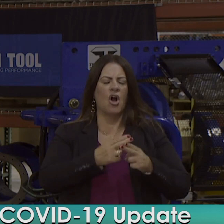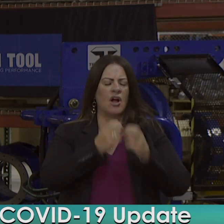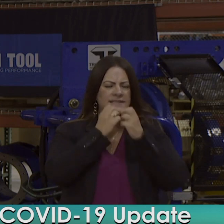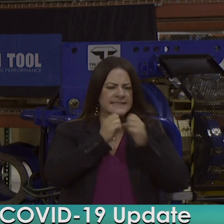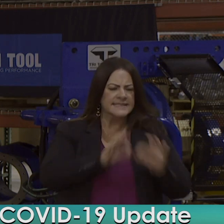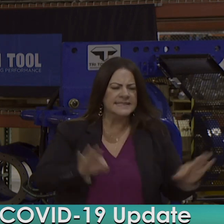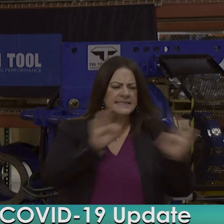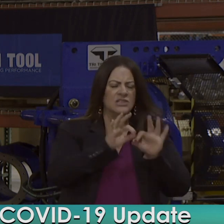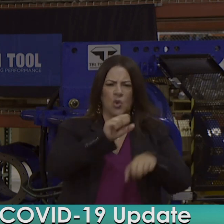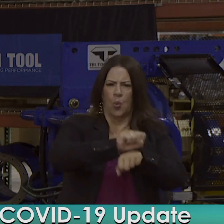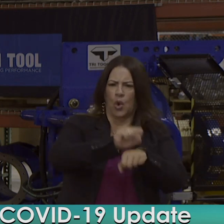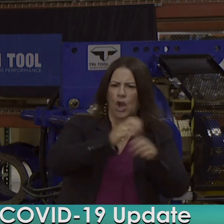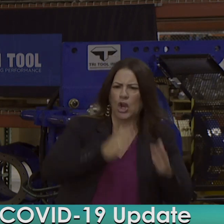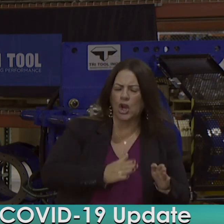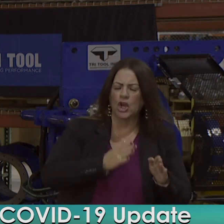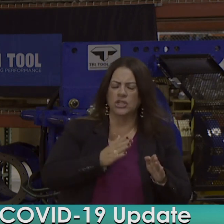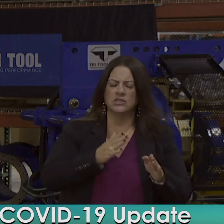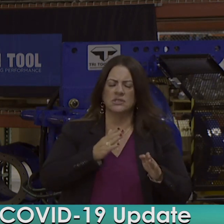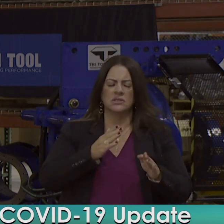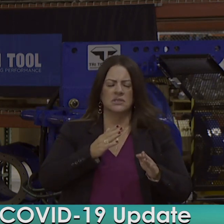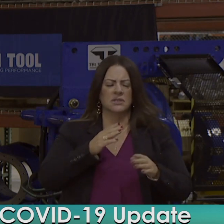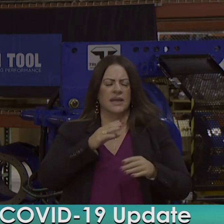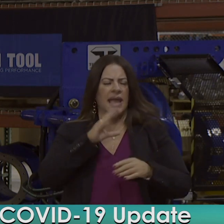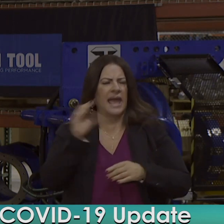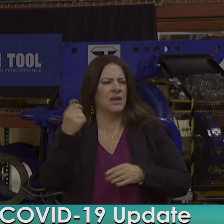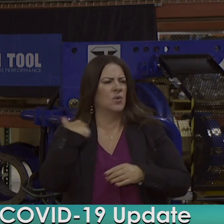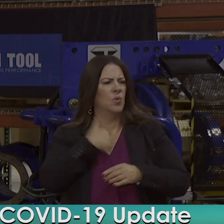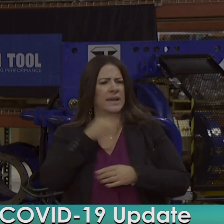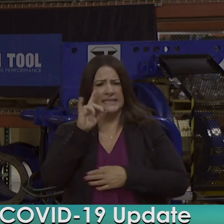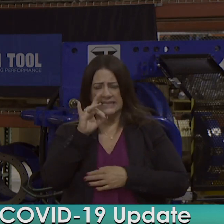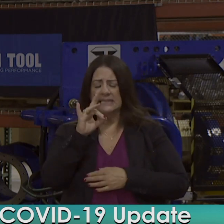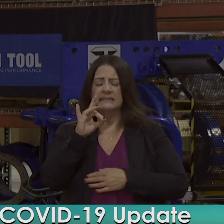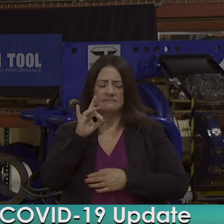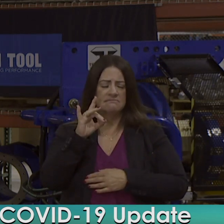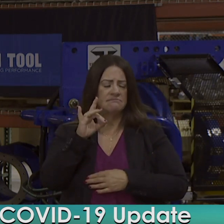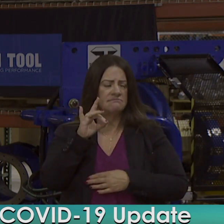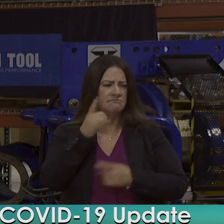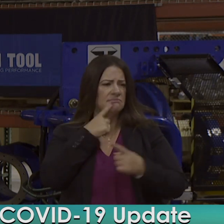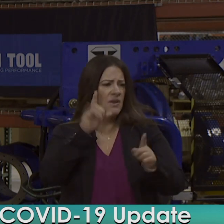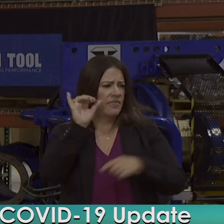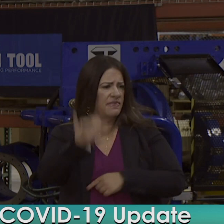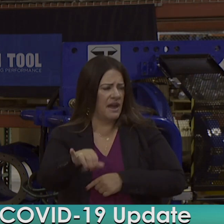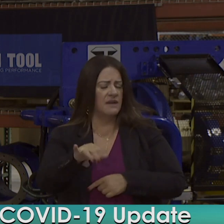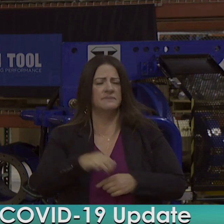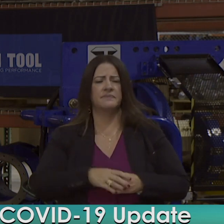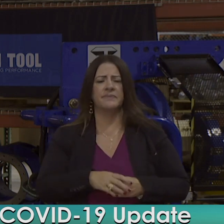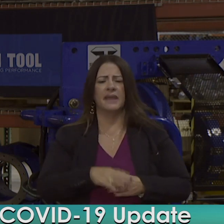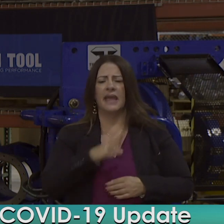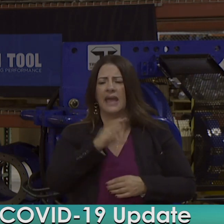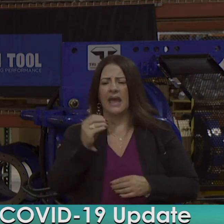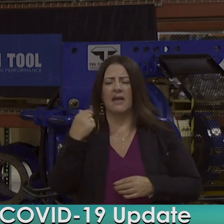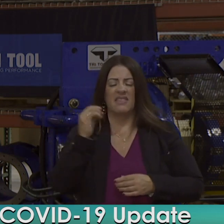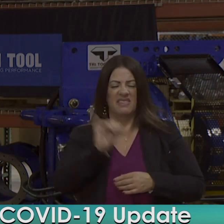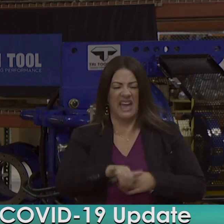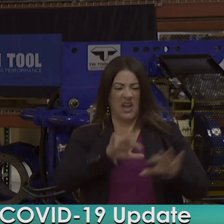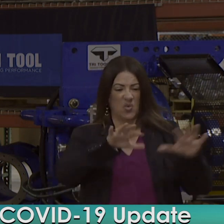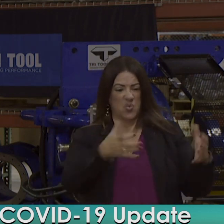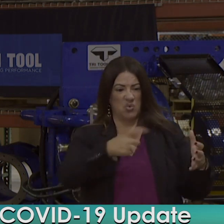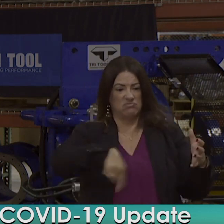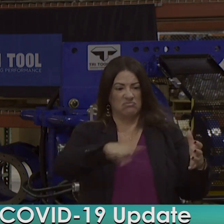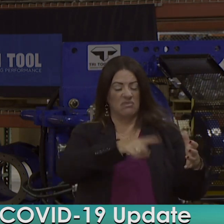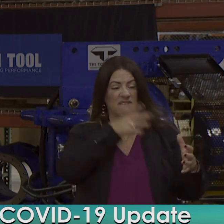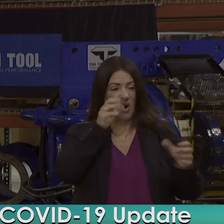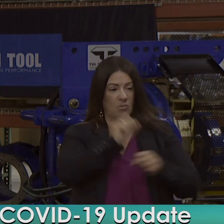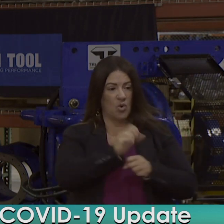leave protection as a state. We highlighted that. We highlighted the essential nature of that workforce, in particular our